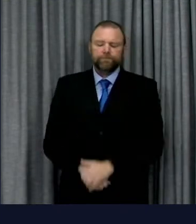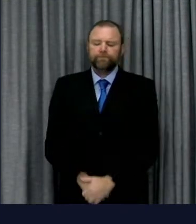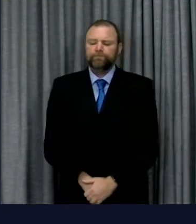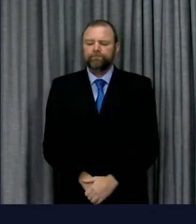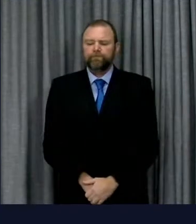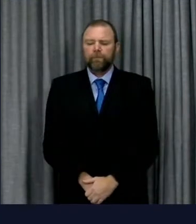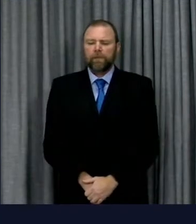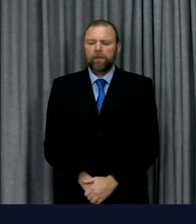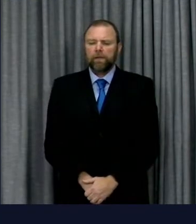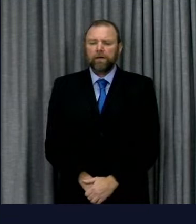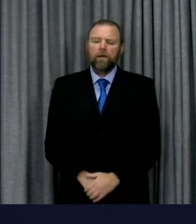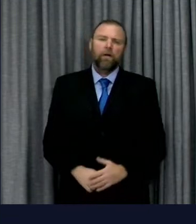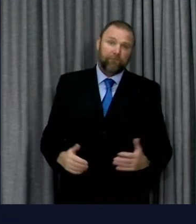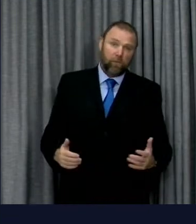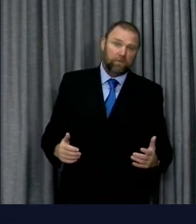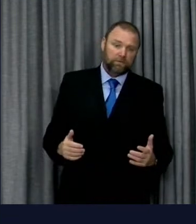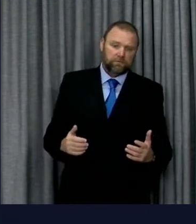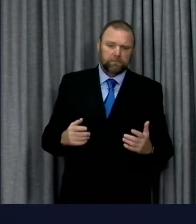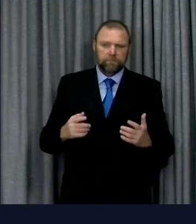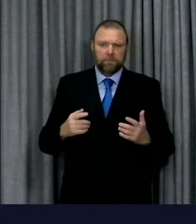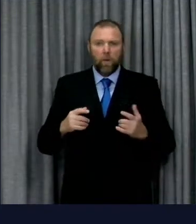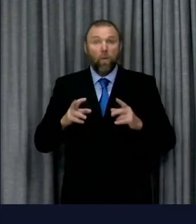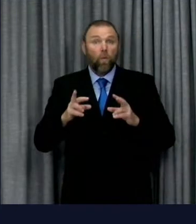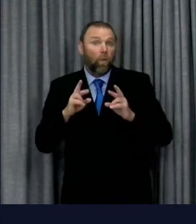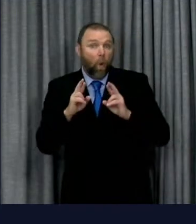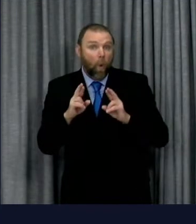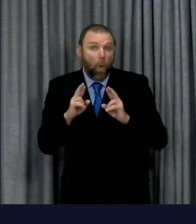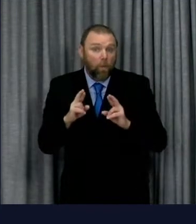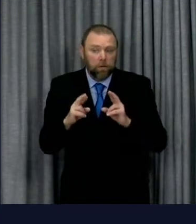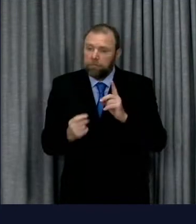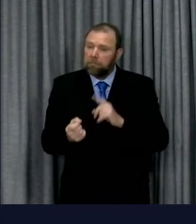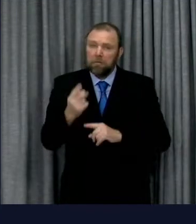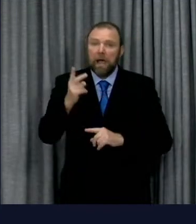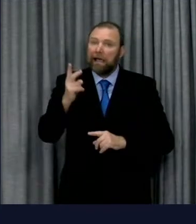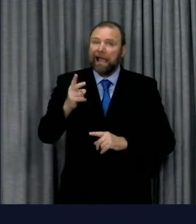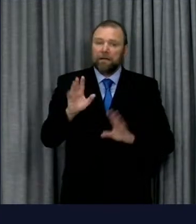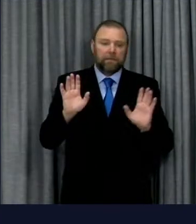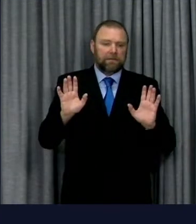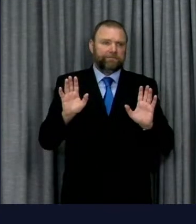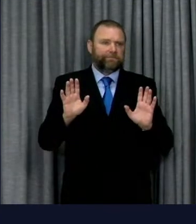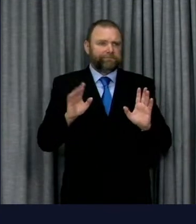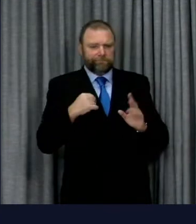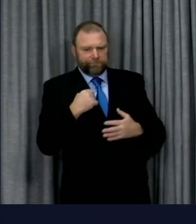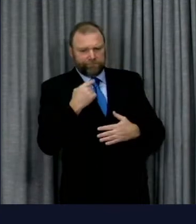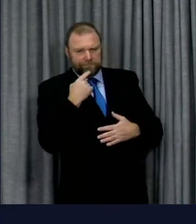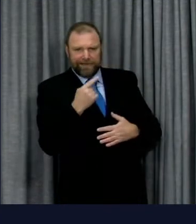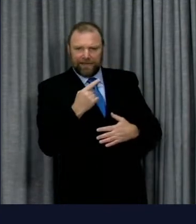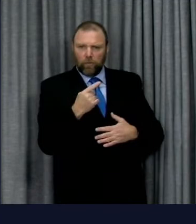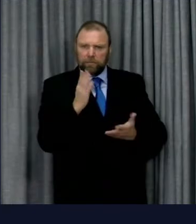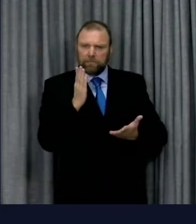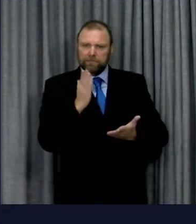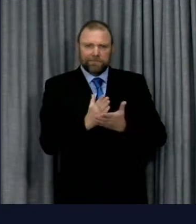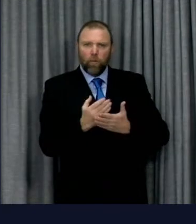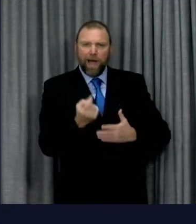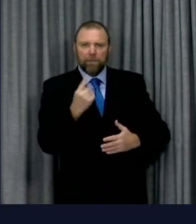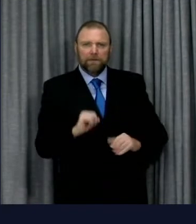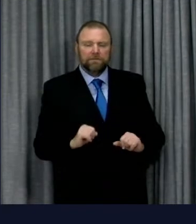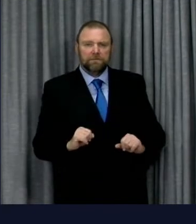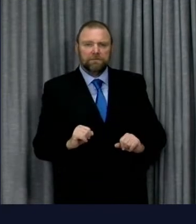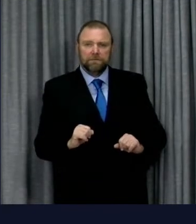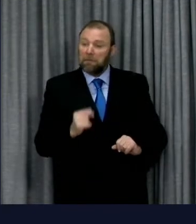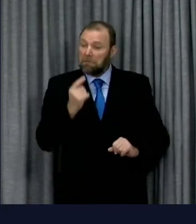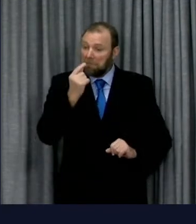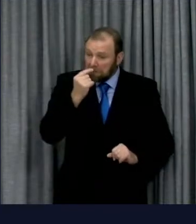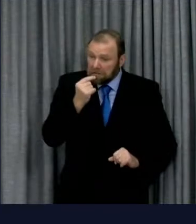Of course, we hope that it won't happen, but nobody could offer you a guarantee that there isn't a variant somewhere that will be